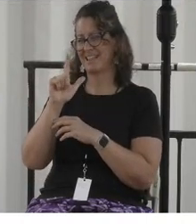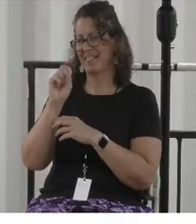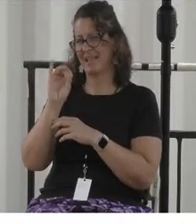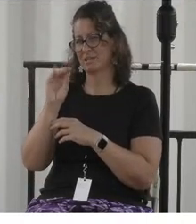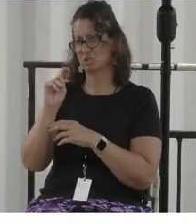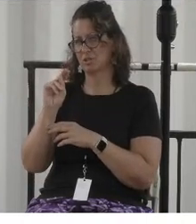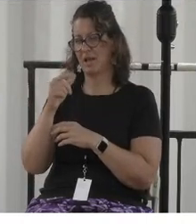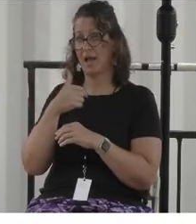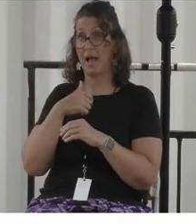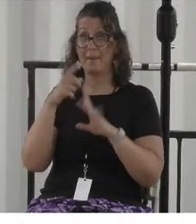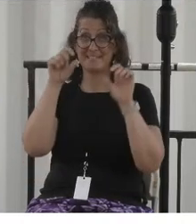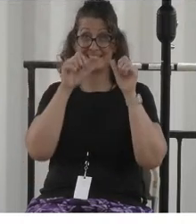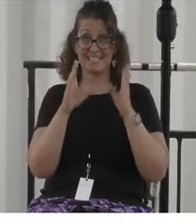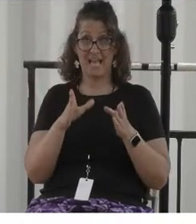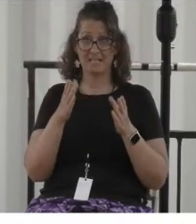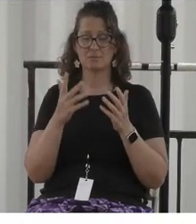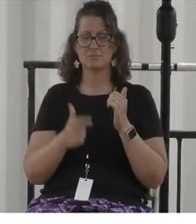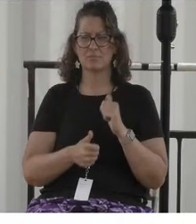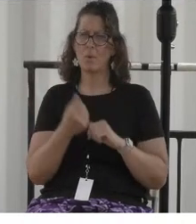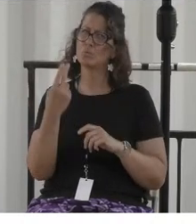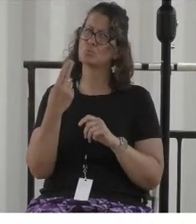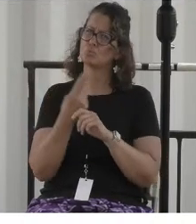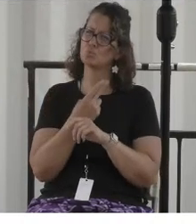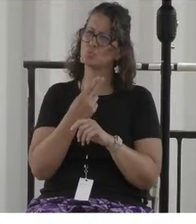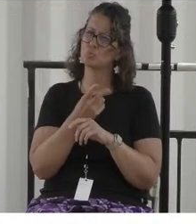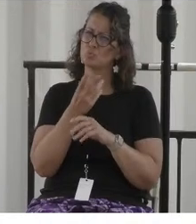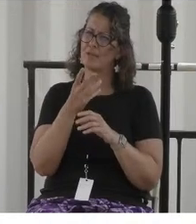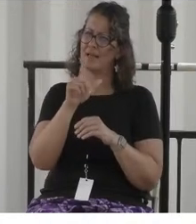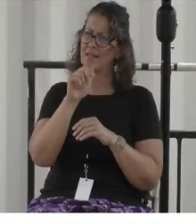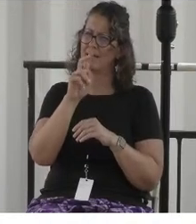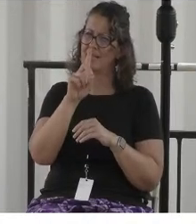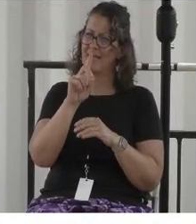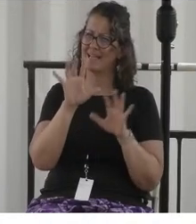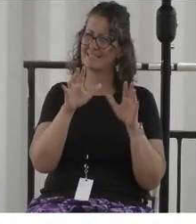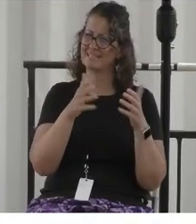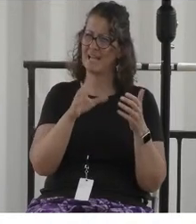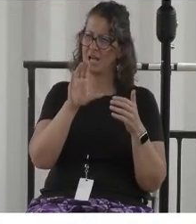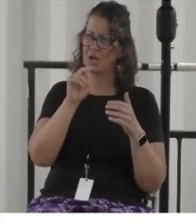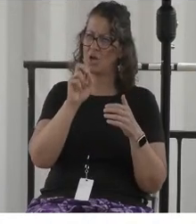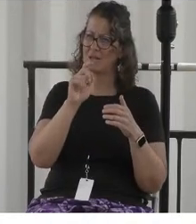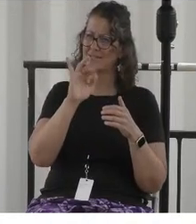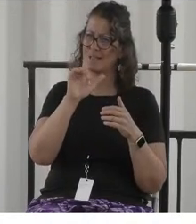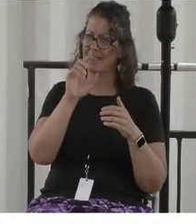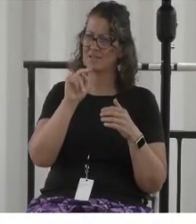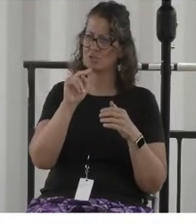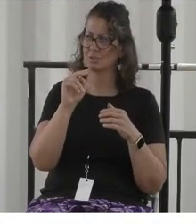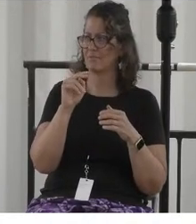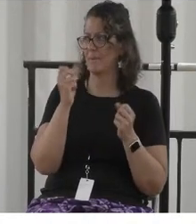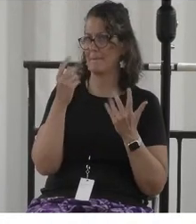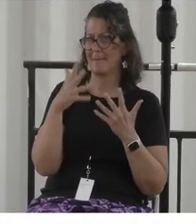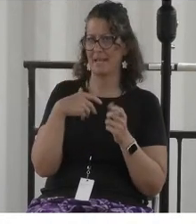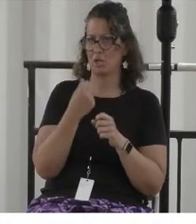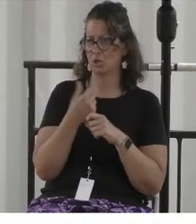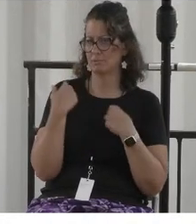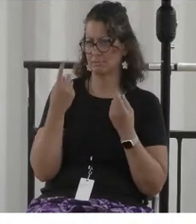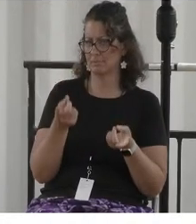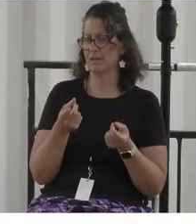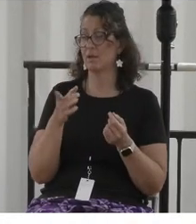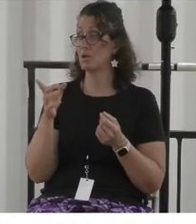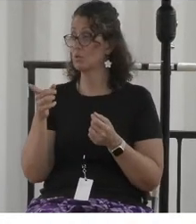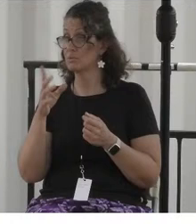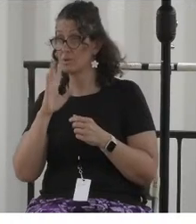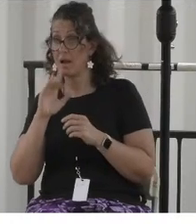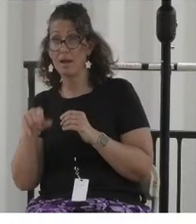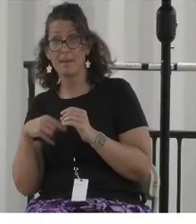I'm a scientist that has mostly used the Landsat constellation for the past many decades. What you're talking about